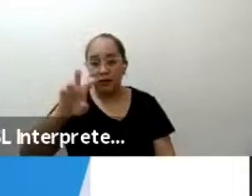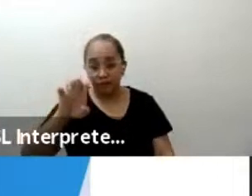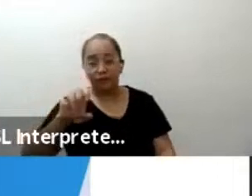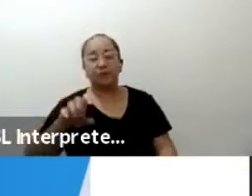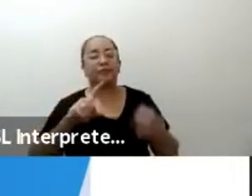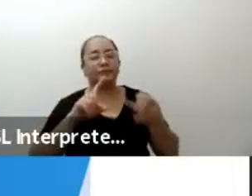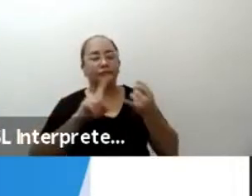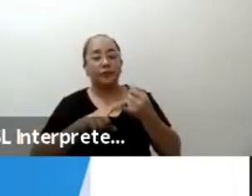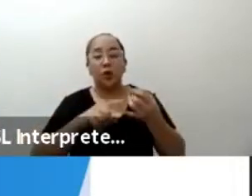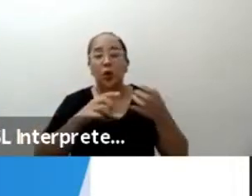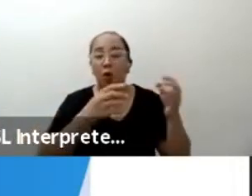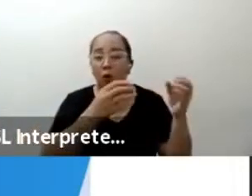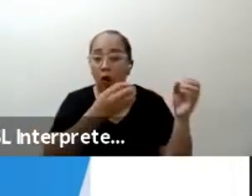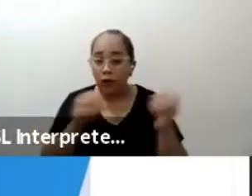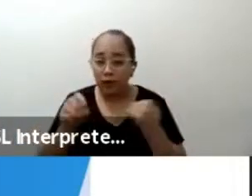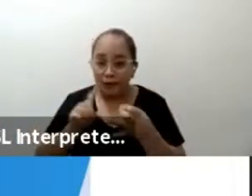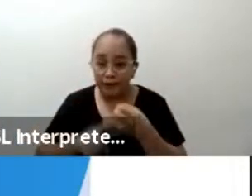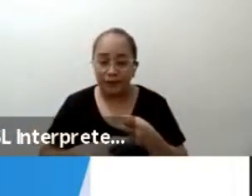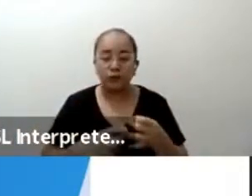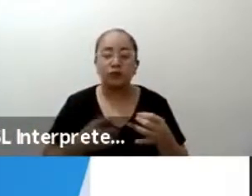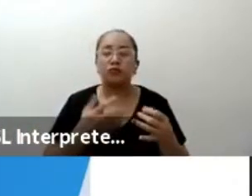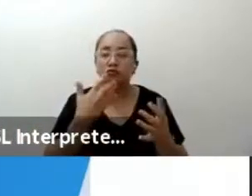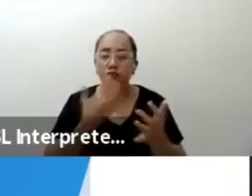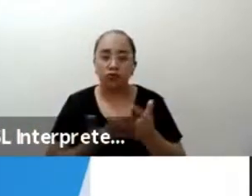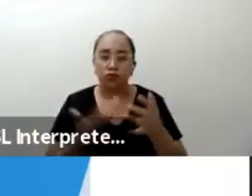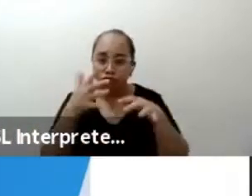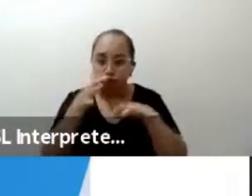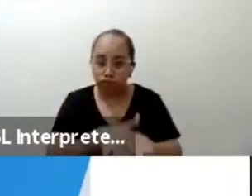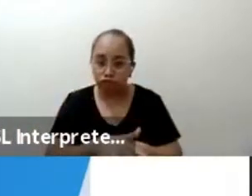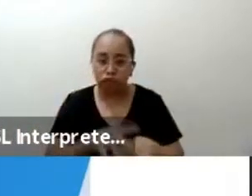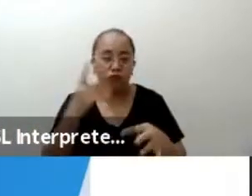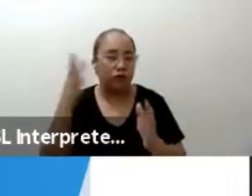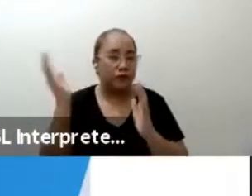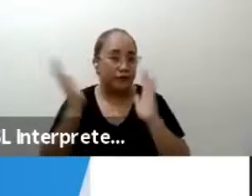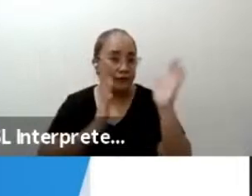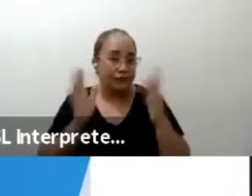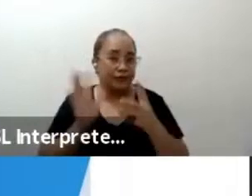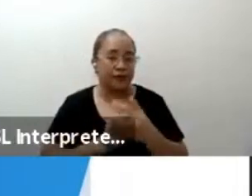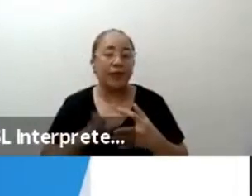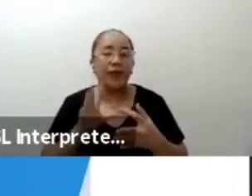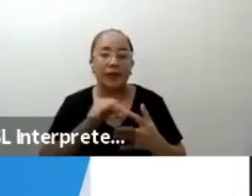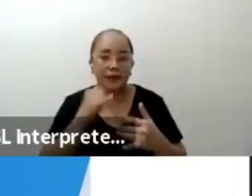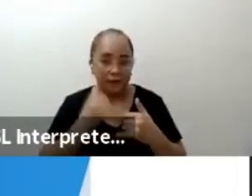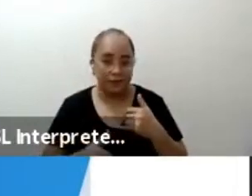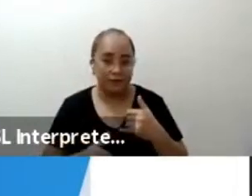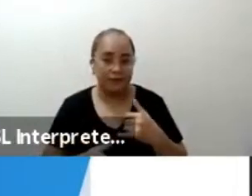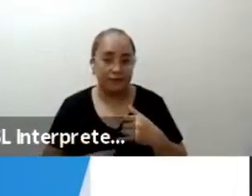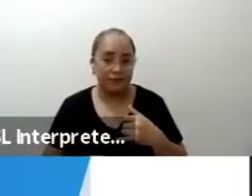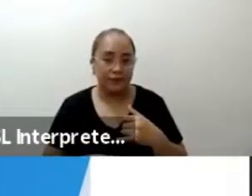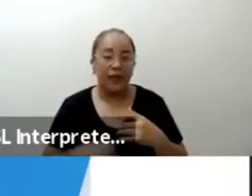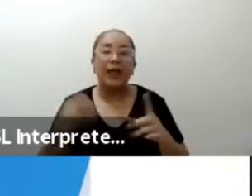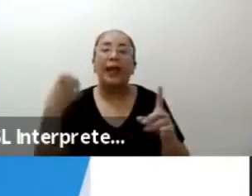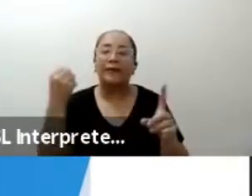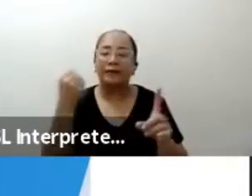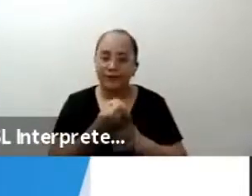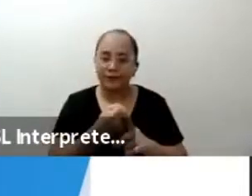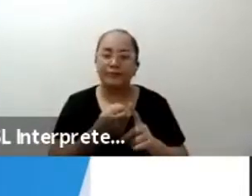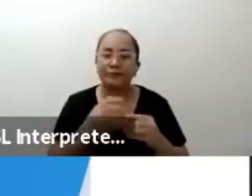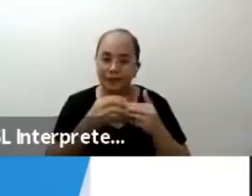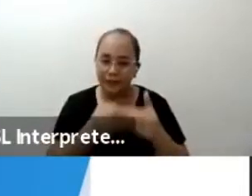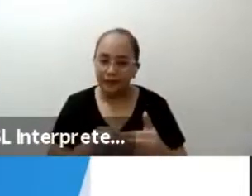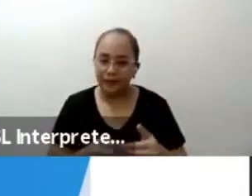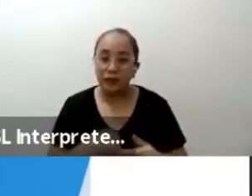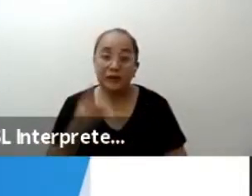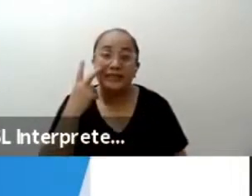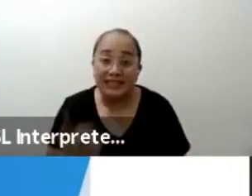organized, well integrated in their services, and effectively led. Makikita